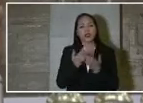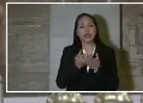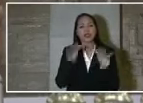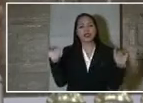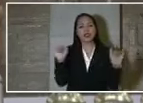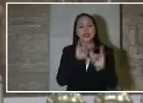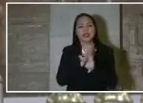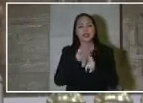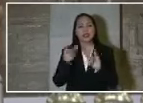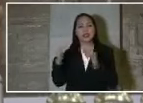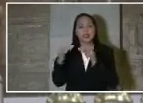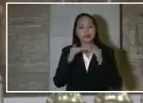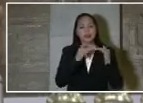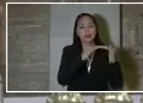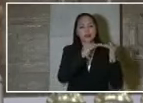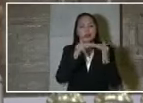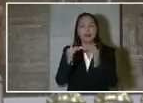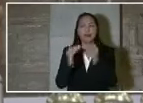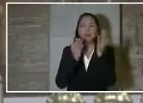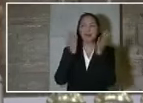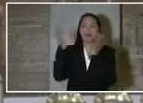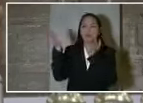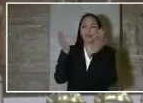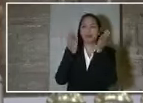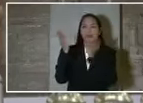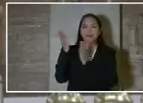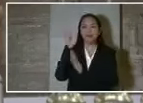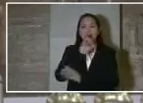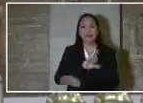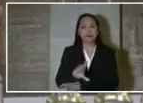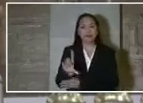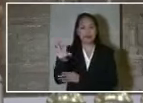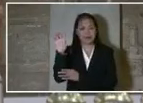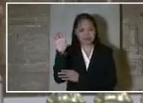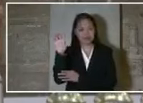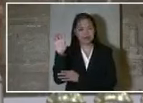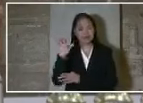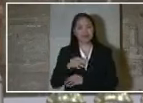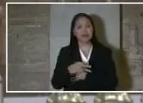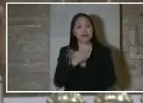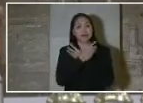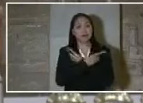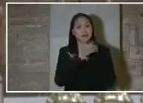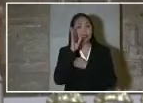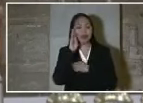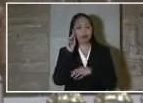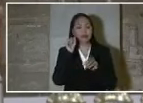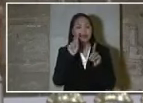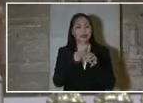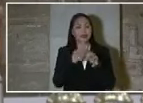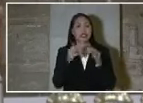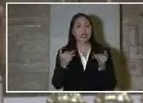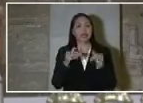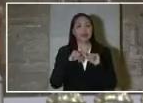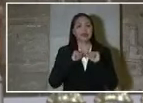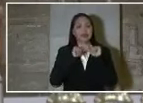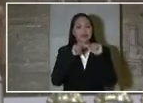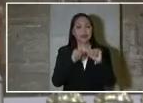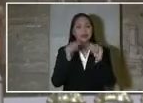na naglilingkod sa Panginoon. My dear brothers and sisters, as we continue